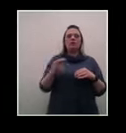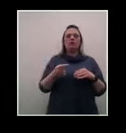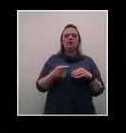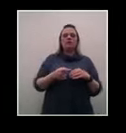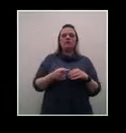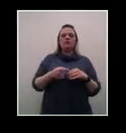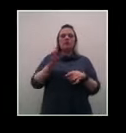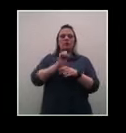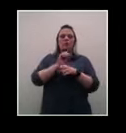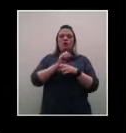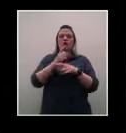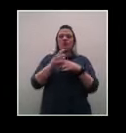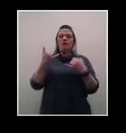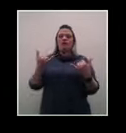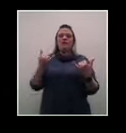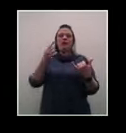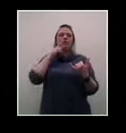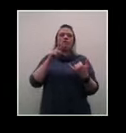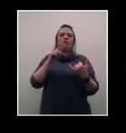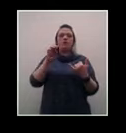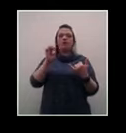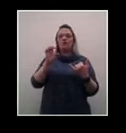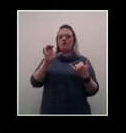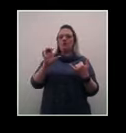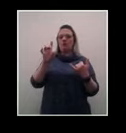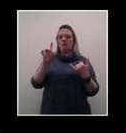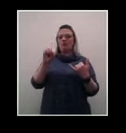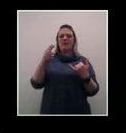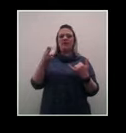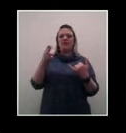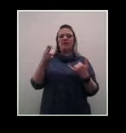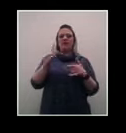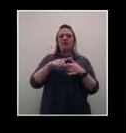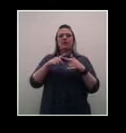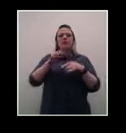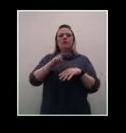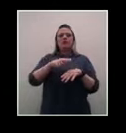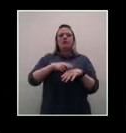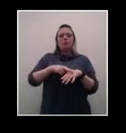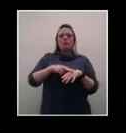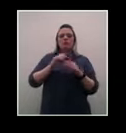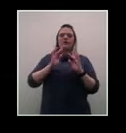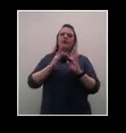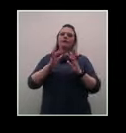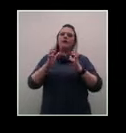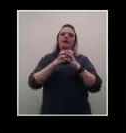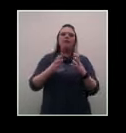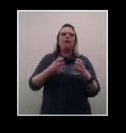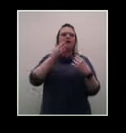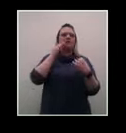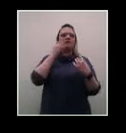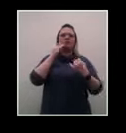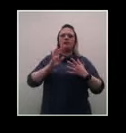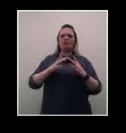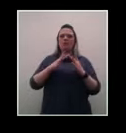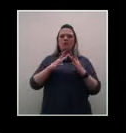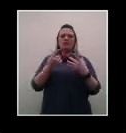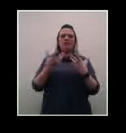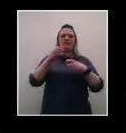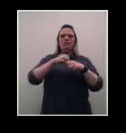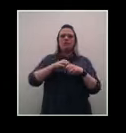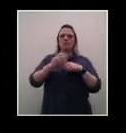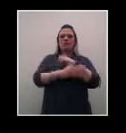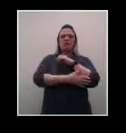is working right now for our Erie County Department of Health staff. And then, of course, online, lots of information online, including the